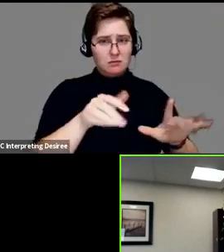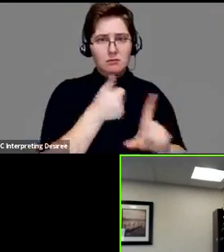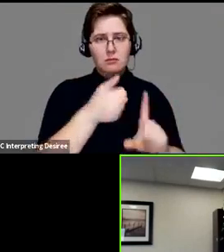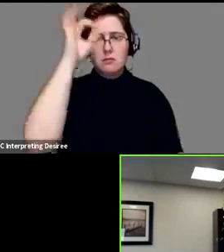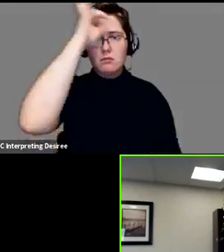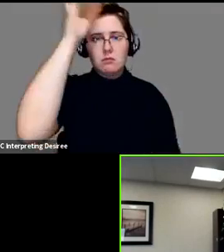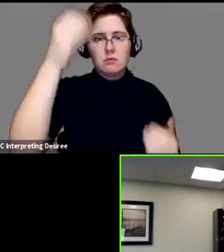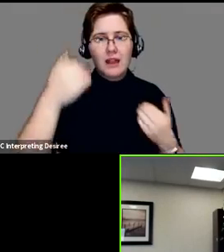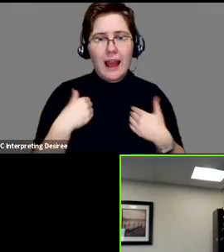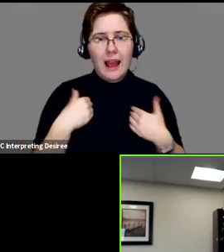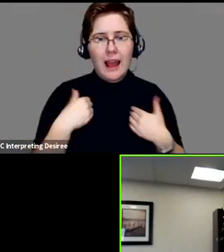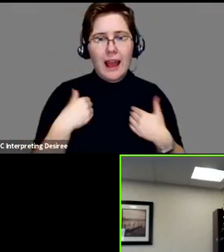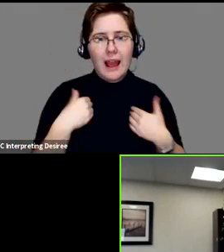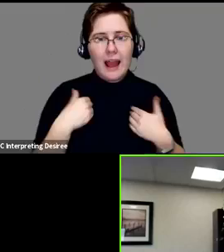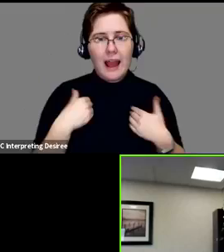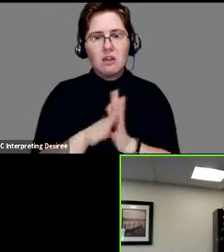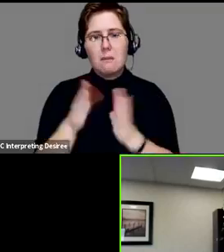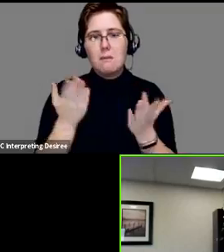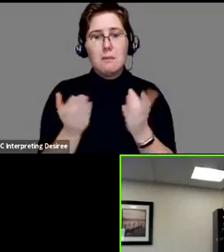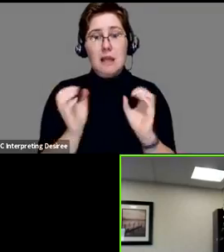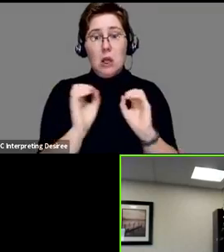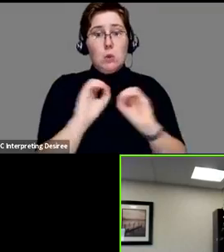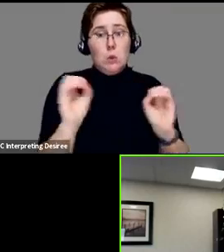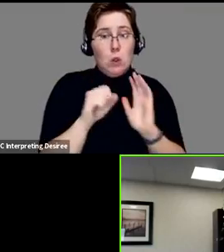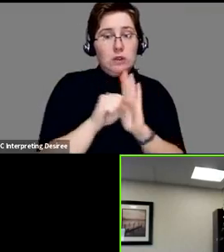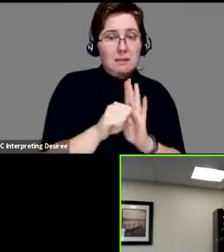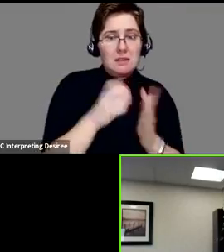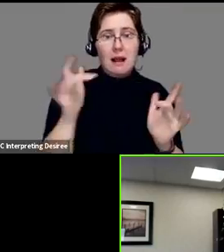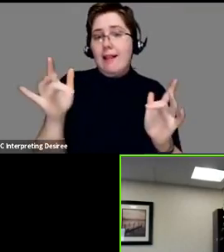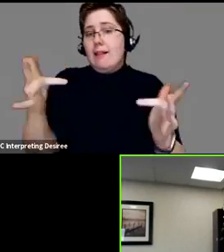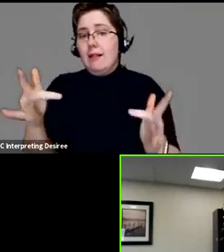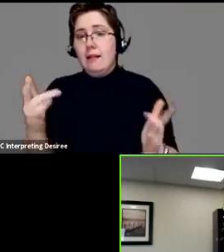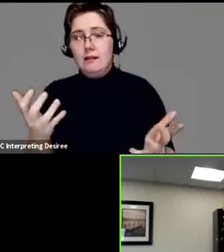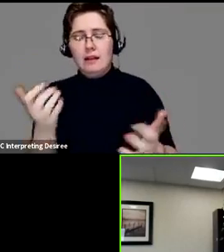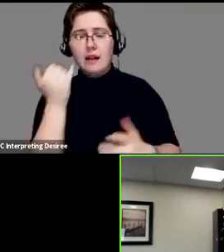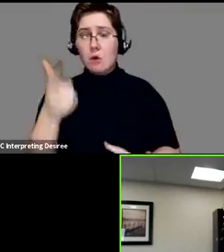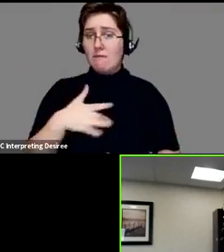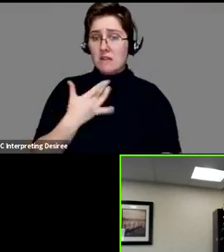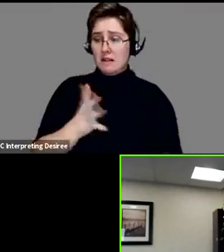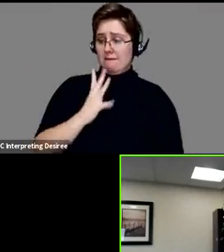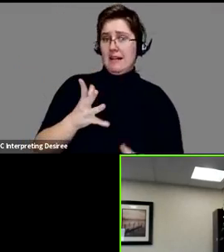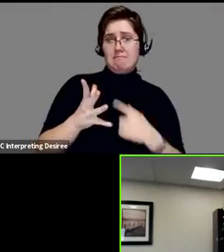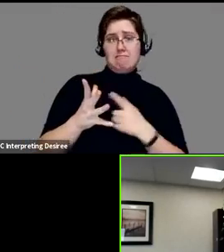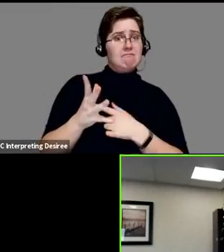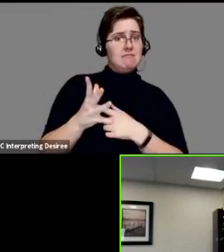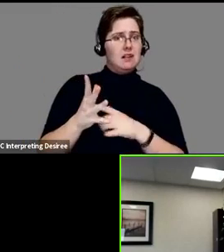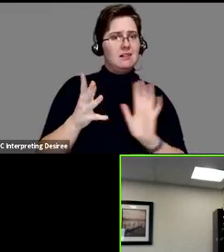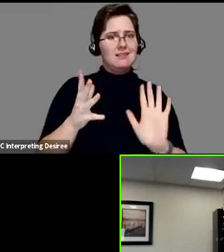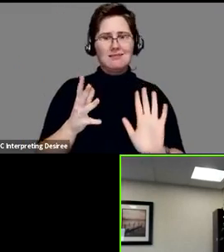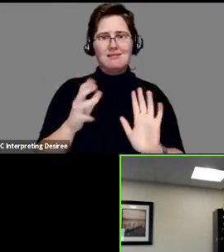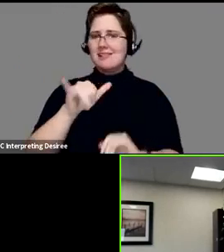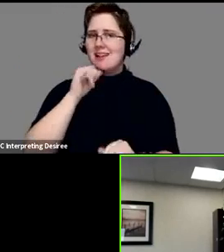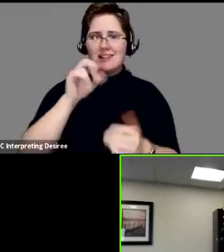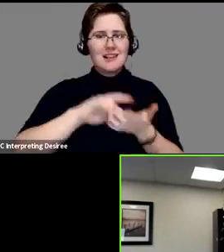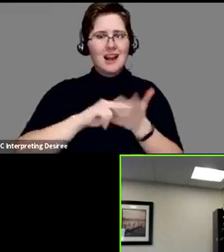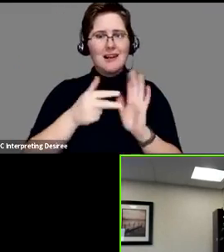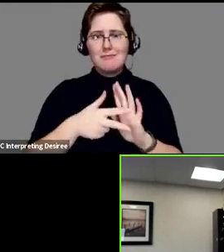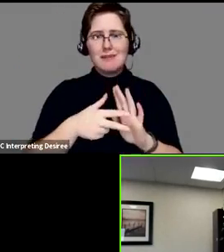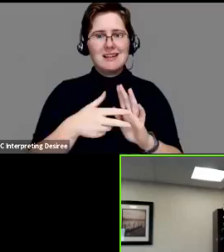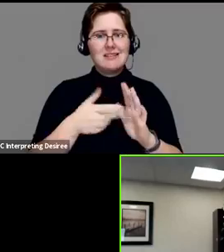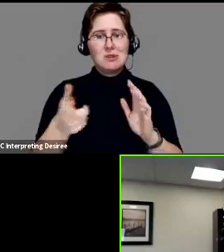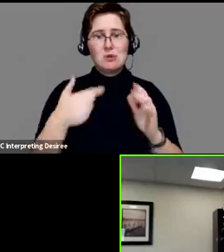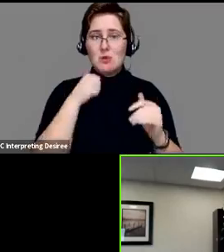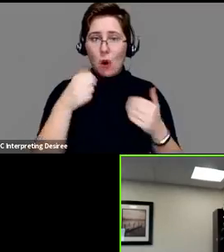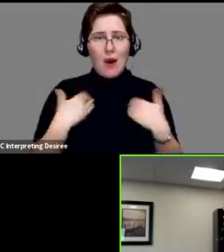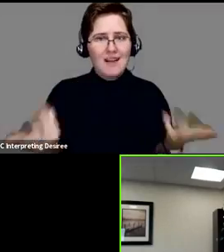that they have it and develop mild or no symptoms. So just because you feel well doesn't mean you're not at risk for transmitting it.